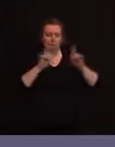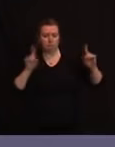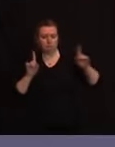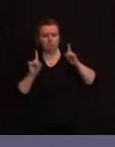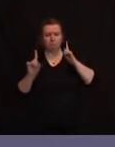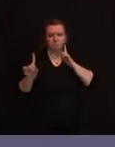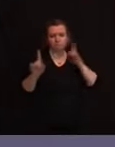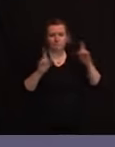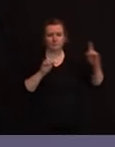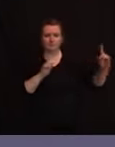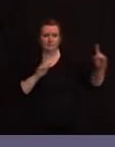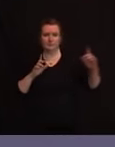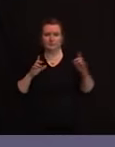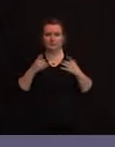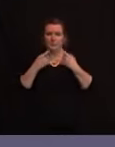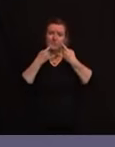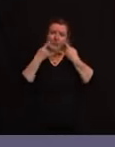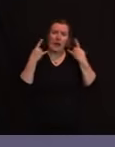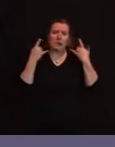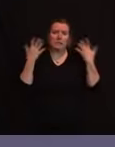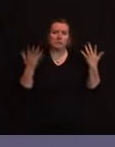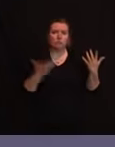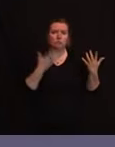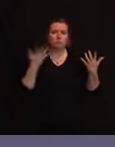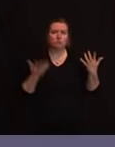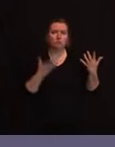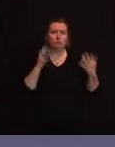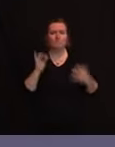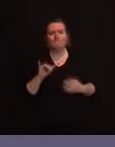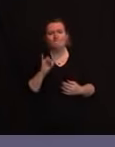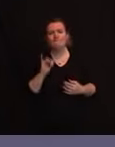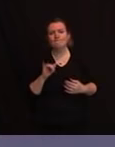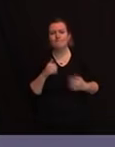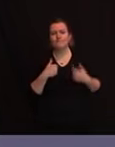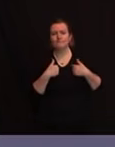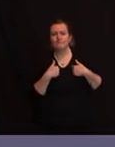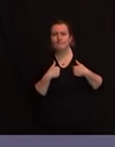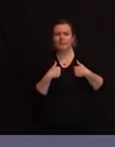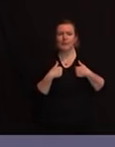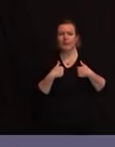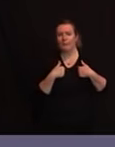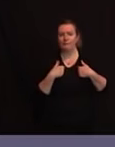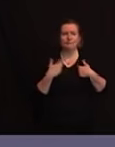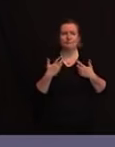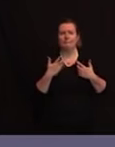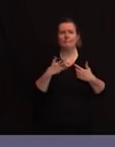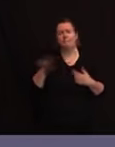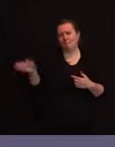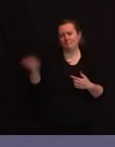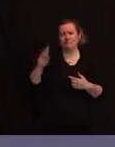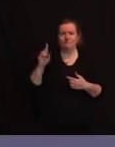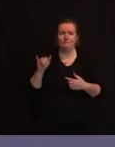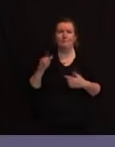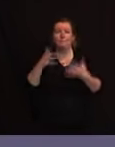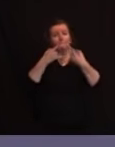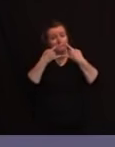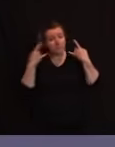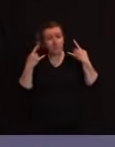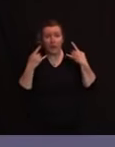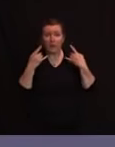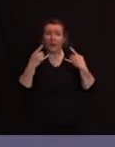the one thing I would say is this, and I would love the health experts to, wearing a mask that impairs your ability to